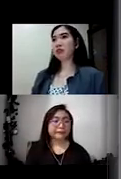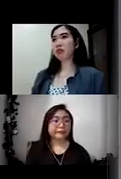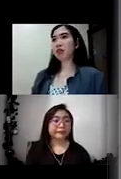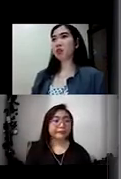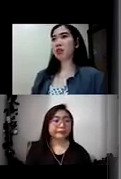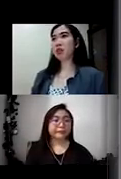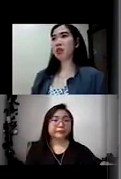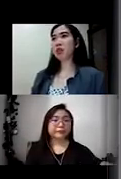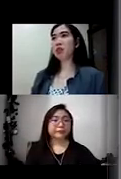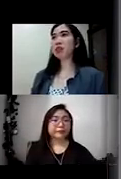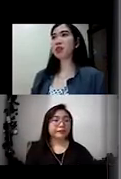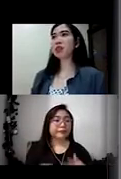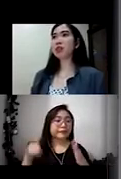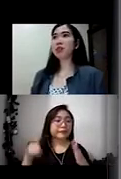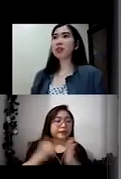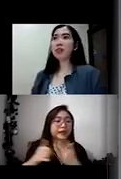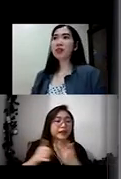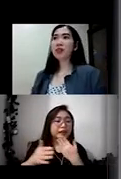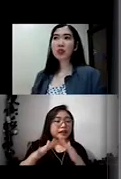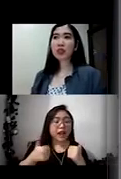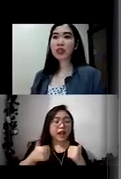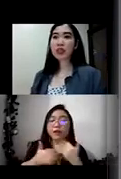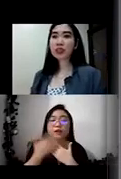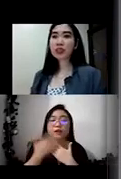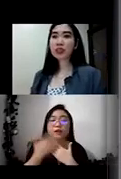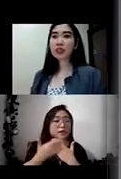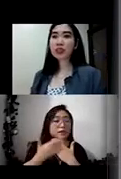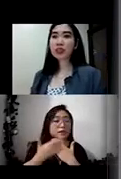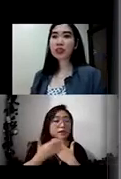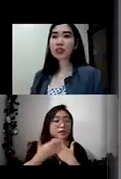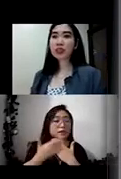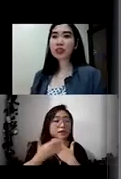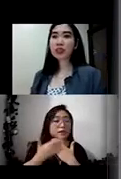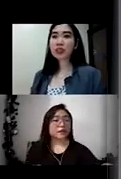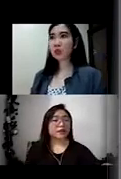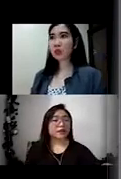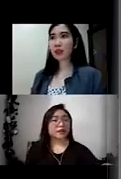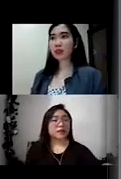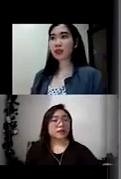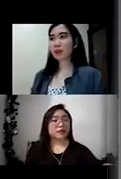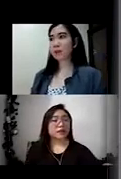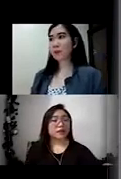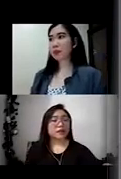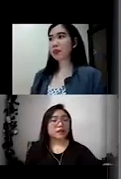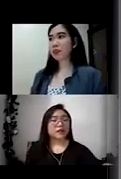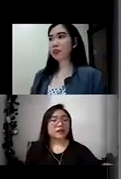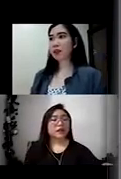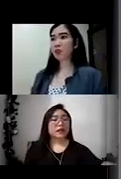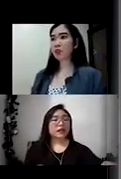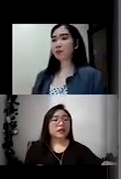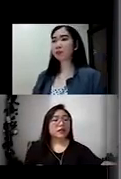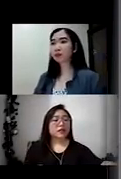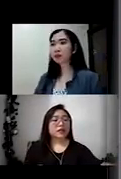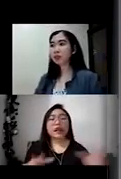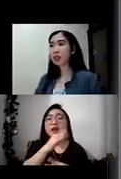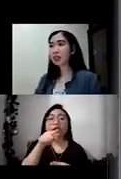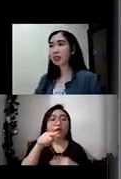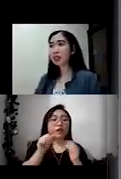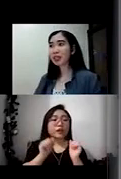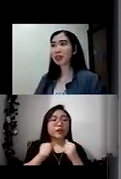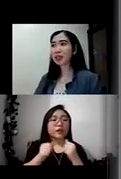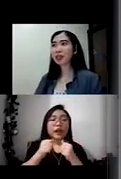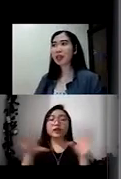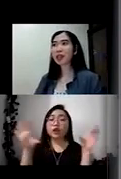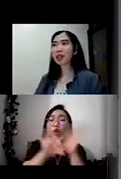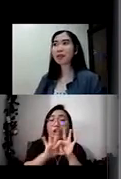That's how easy it is. Next, you can connect Google Keep sa inyong Google Calendar. Example, I have